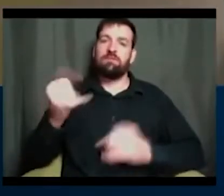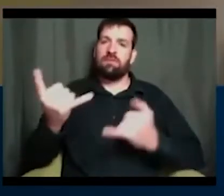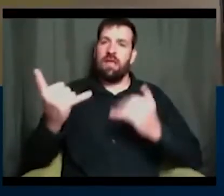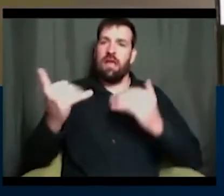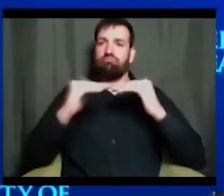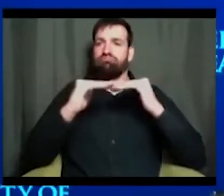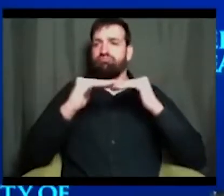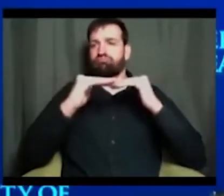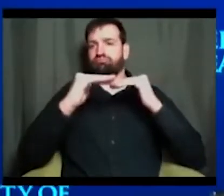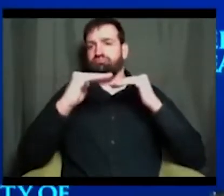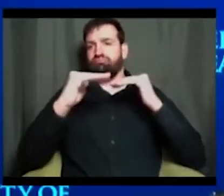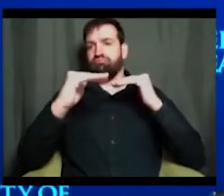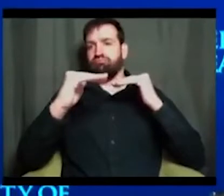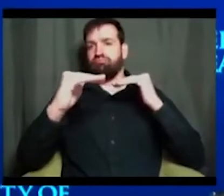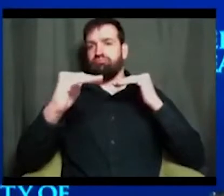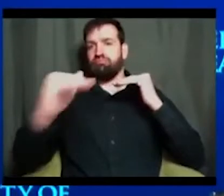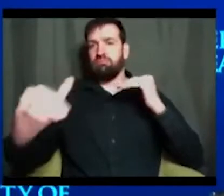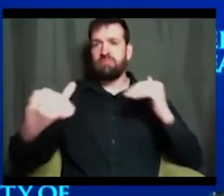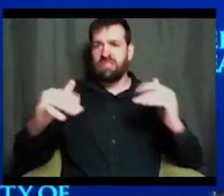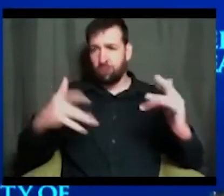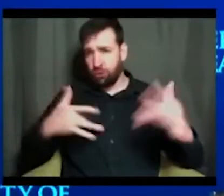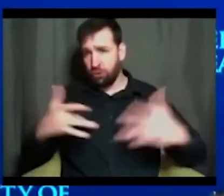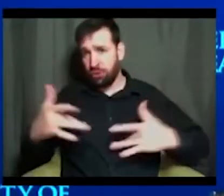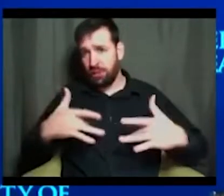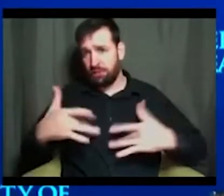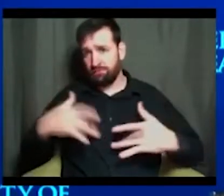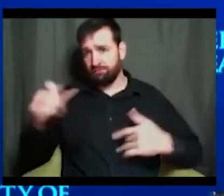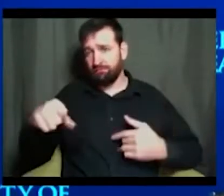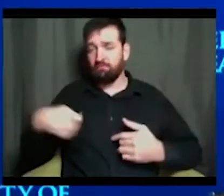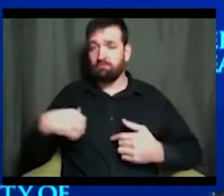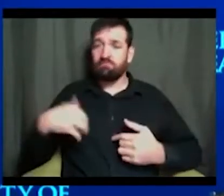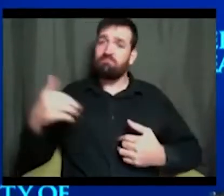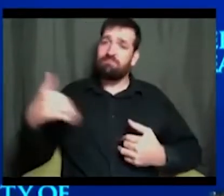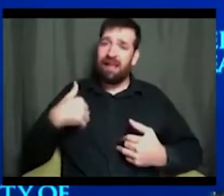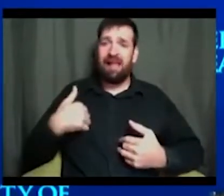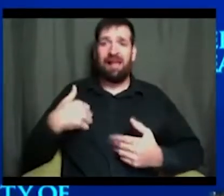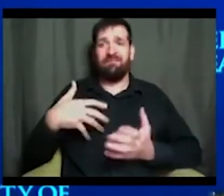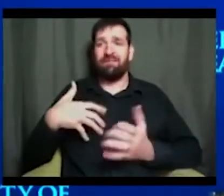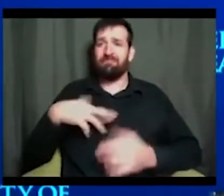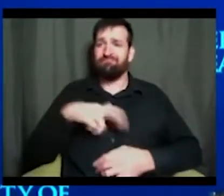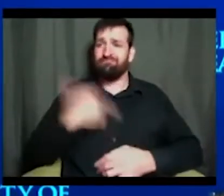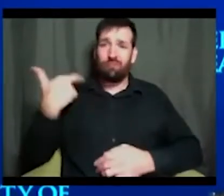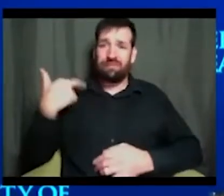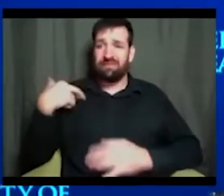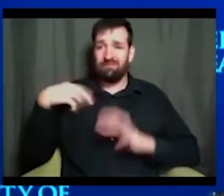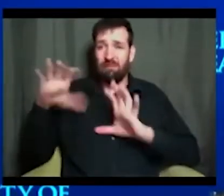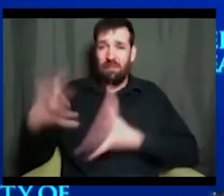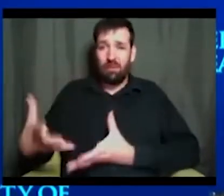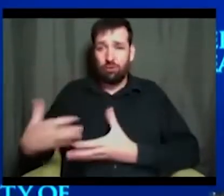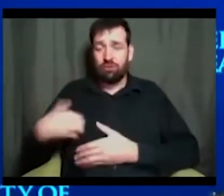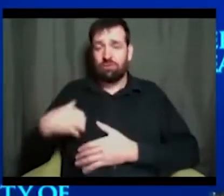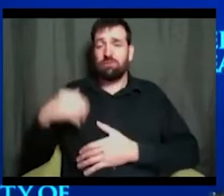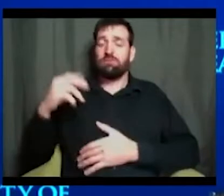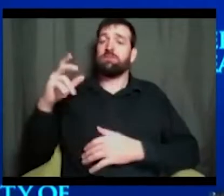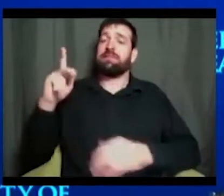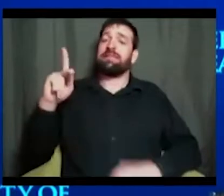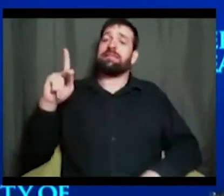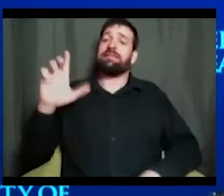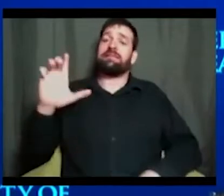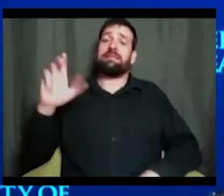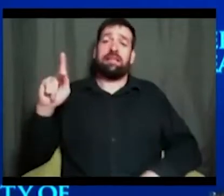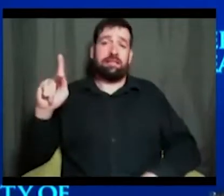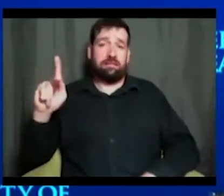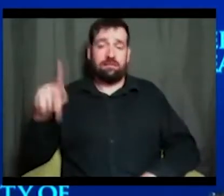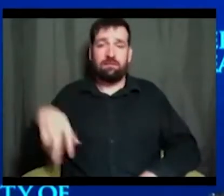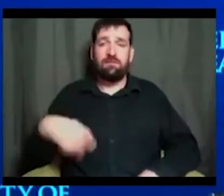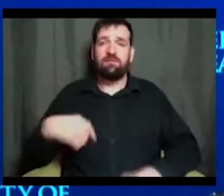and that's worrisome. We have a pretty vulnerable population in Wyandotte County, Kansas City, Kansas. Always have. We have a lot of chronic disease. A lot